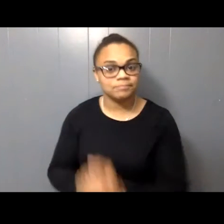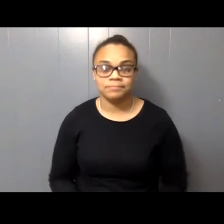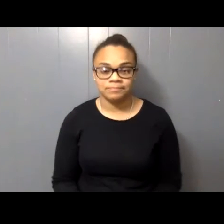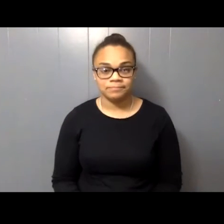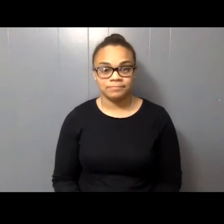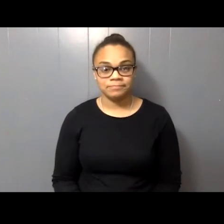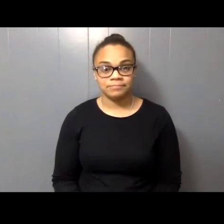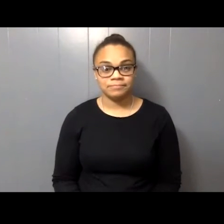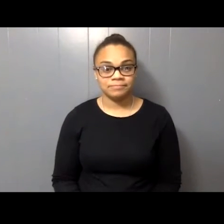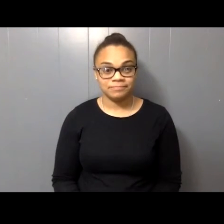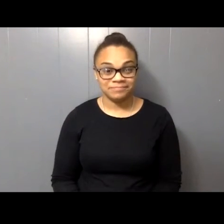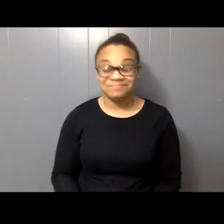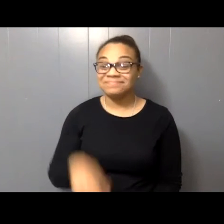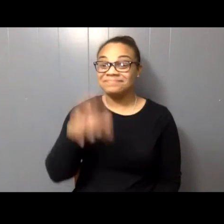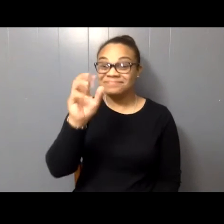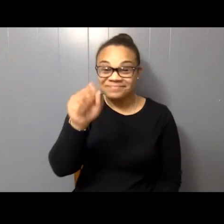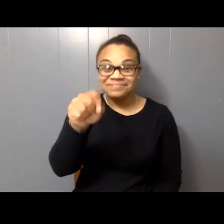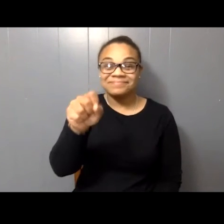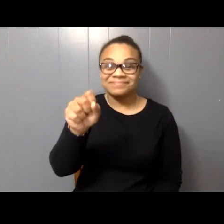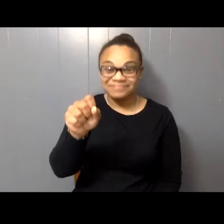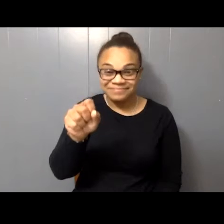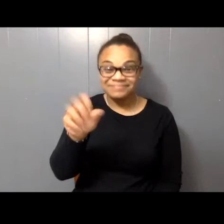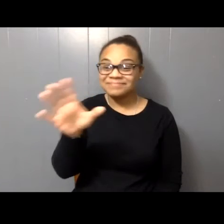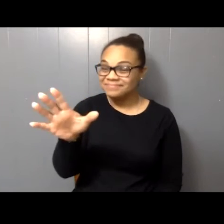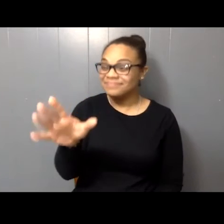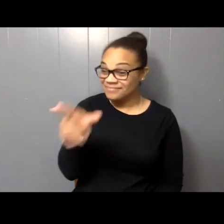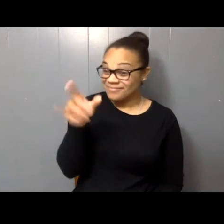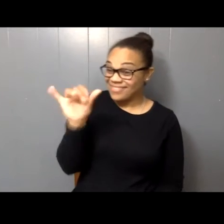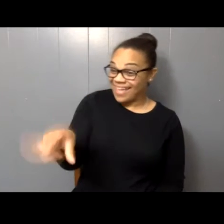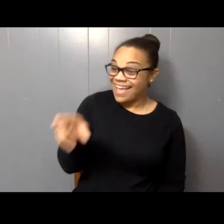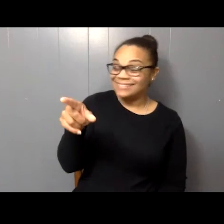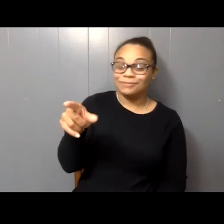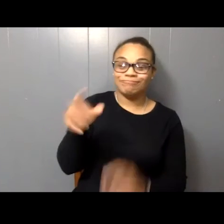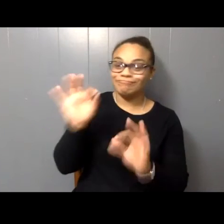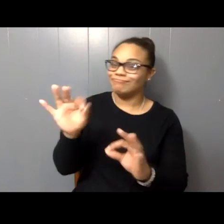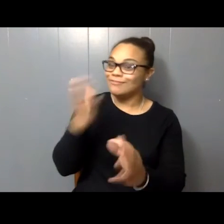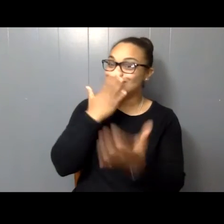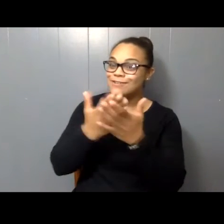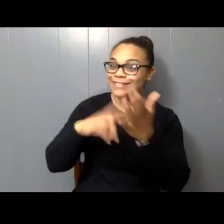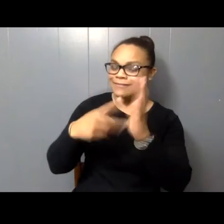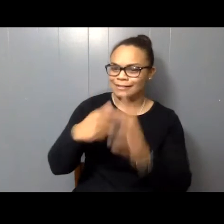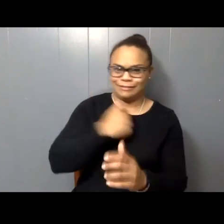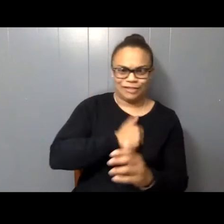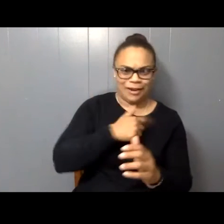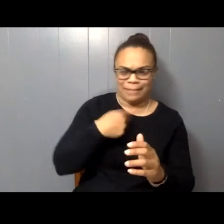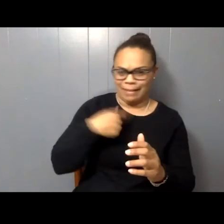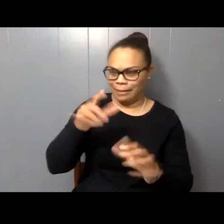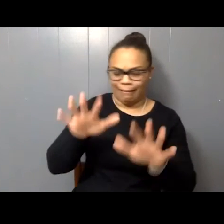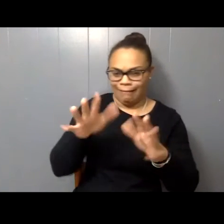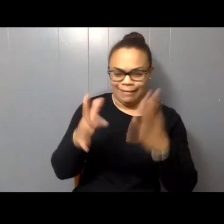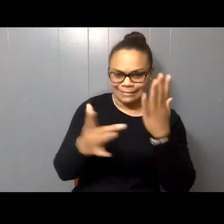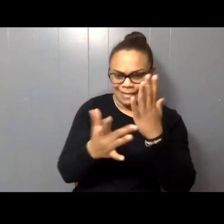So sorry, guys. Yes, that is a very good definition. I'm sorry. Just had a little technical difficulty. But yes, that